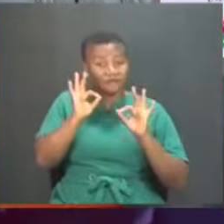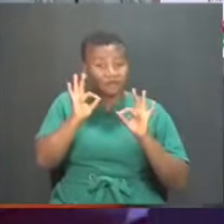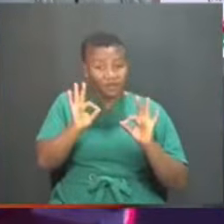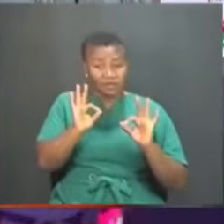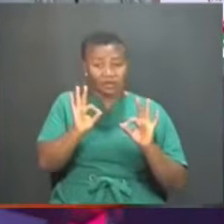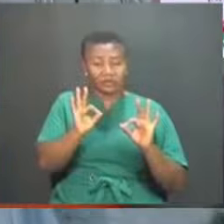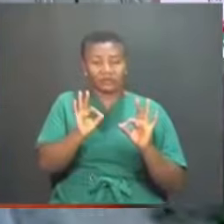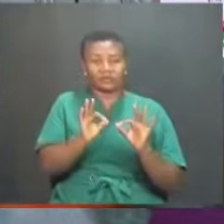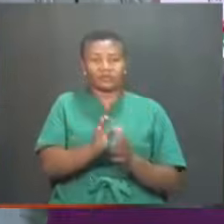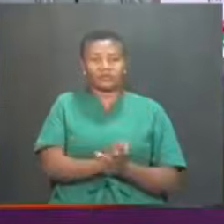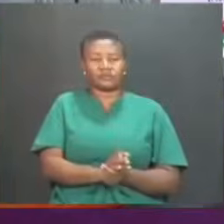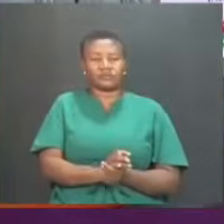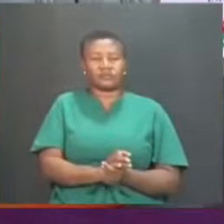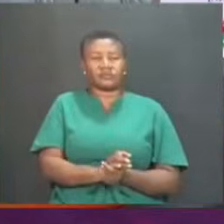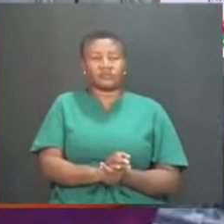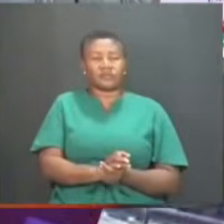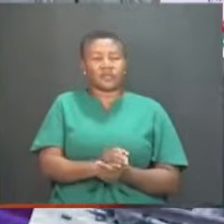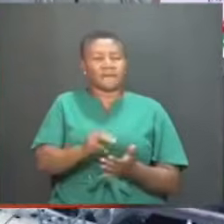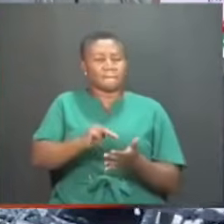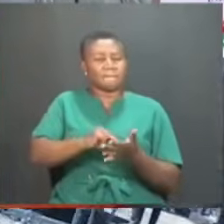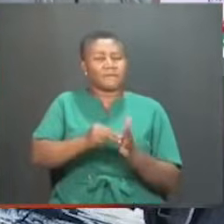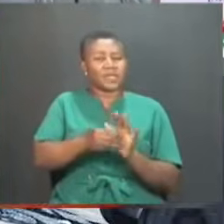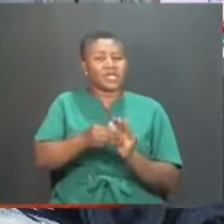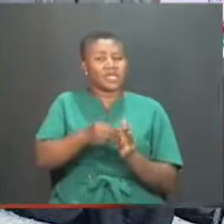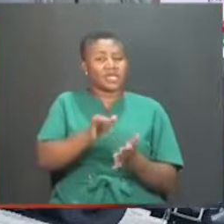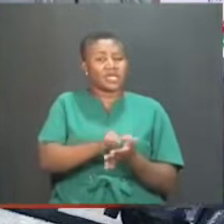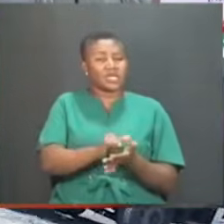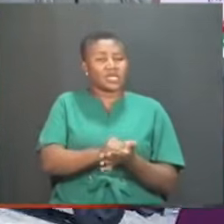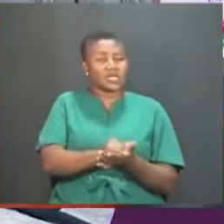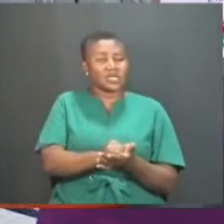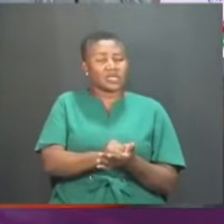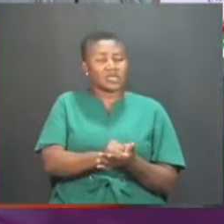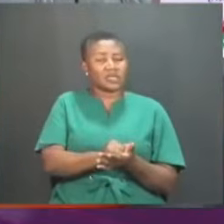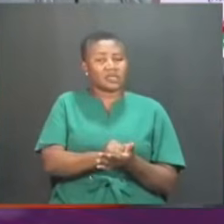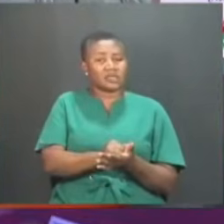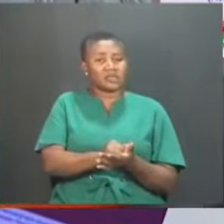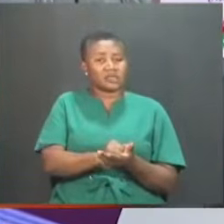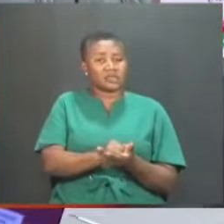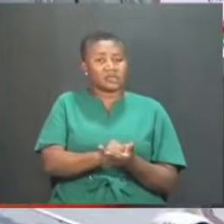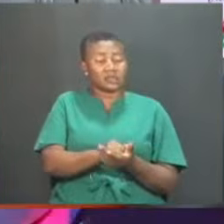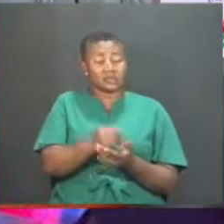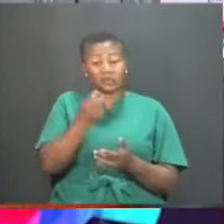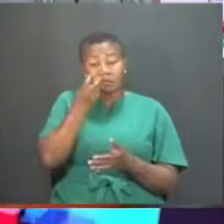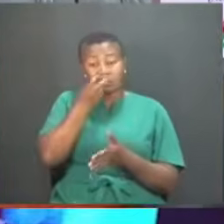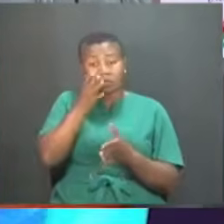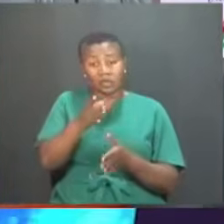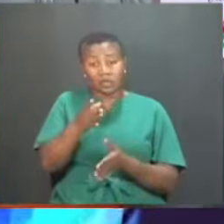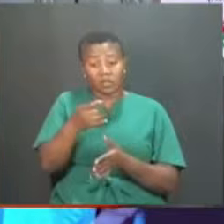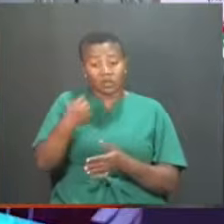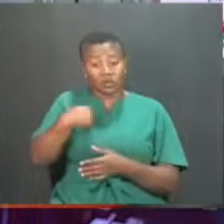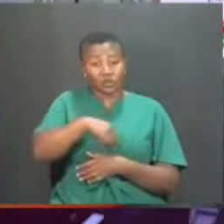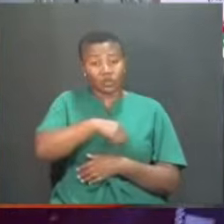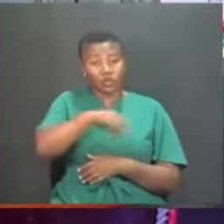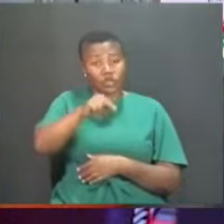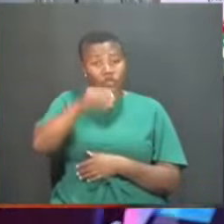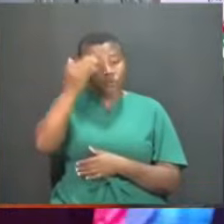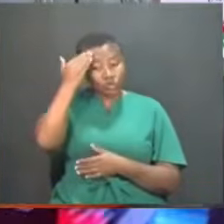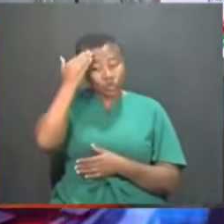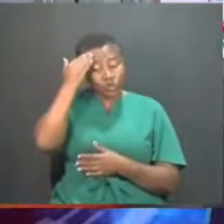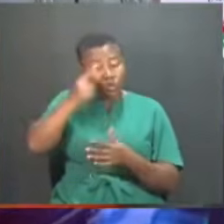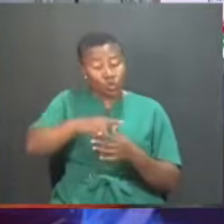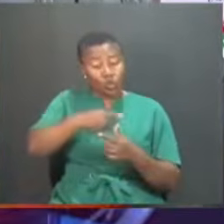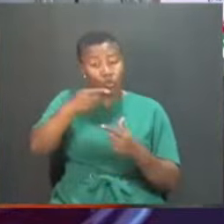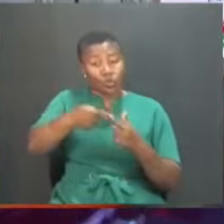And therefore, it means that, Mr. Speaker, we should know the way forward